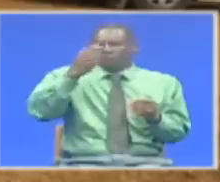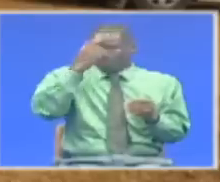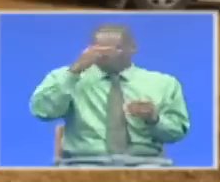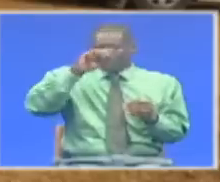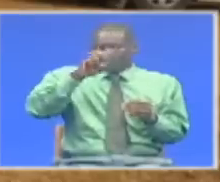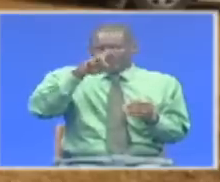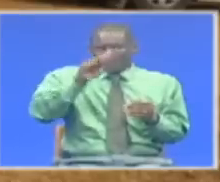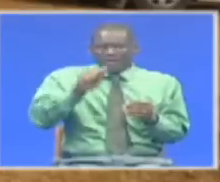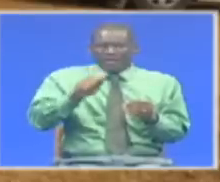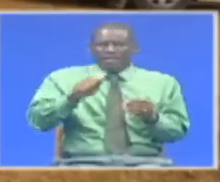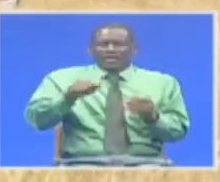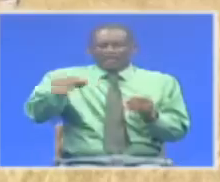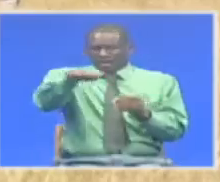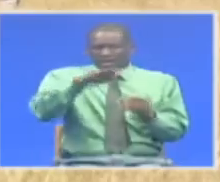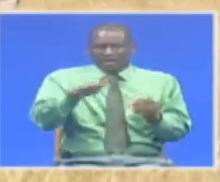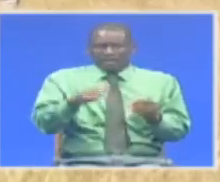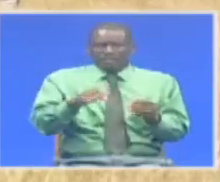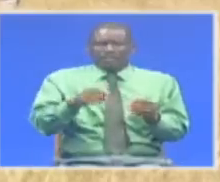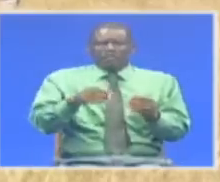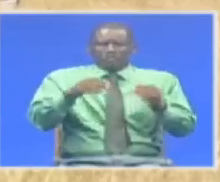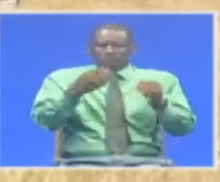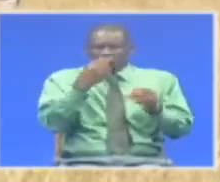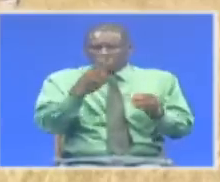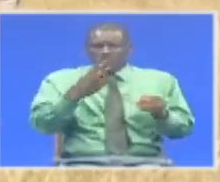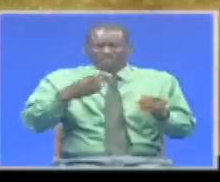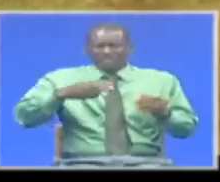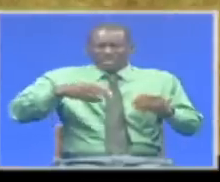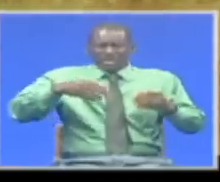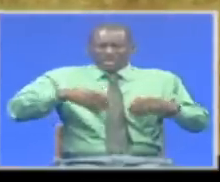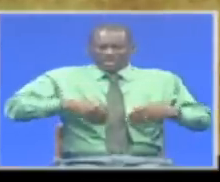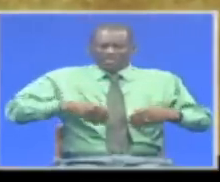Reserve, drawn to the hungry and thirsty nature's travelers.